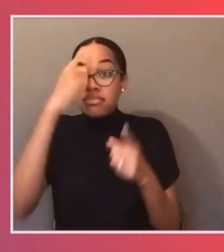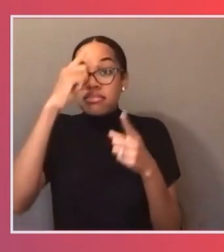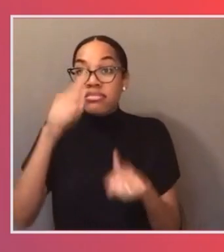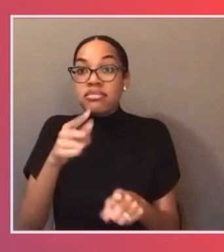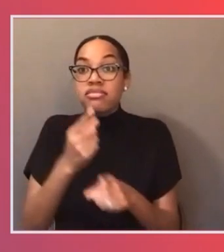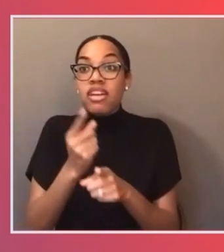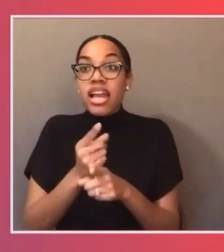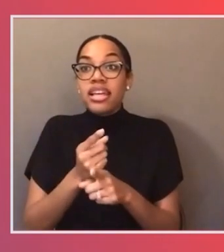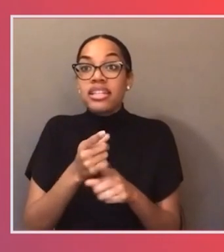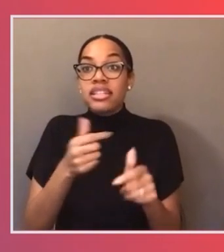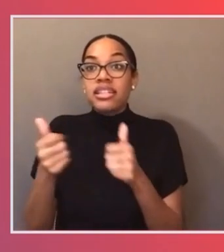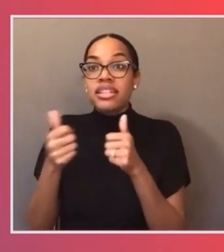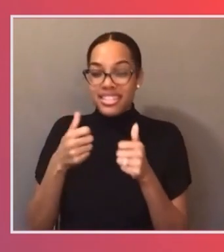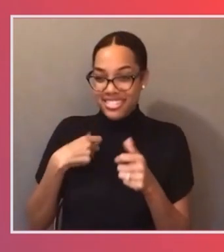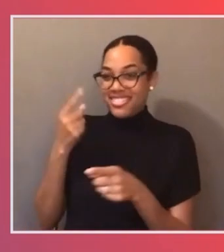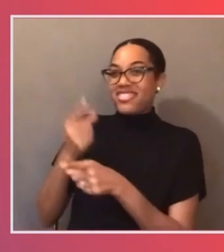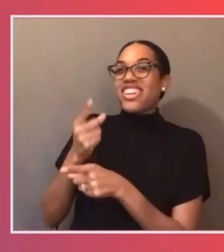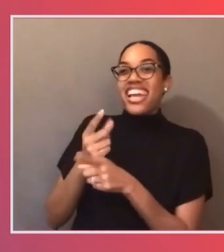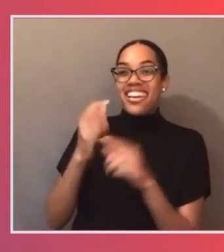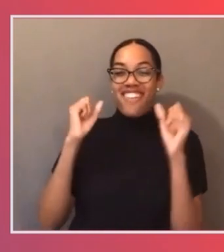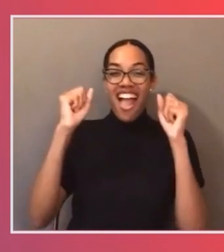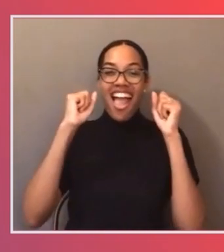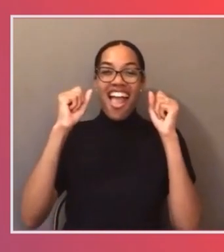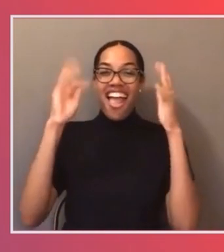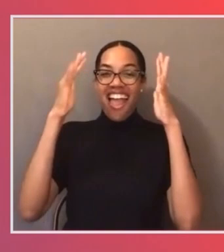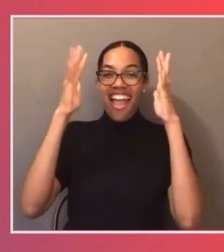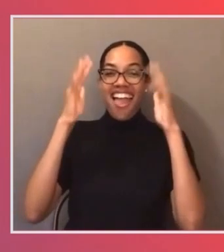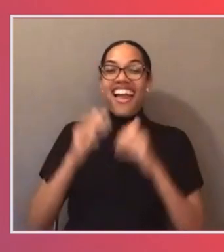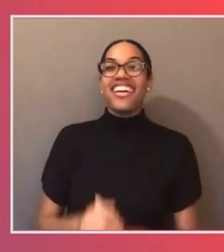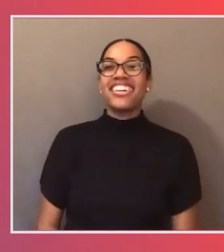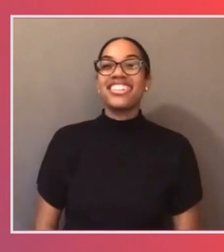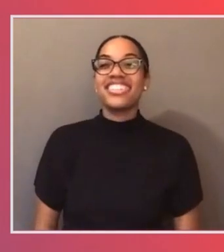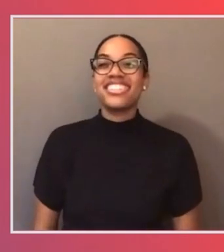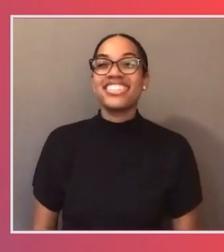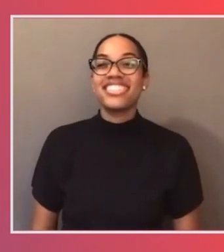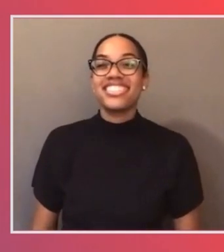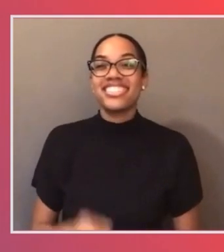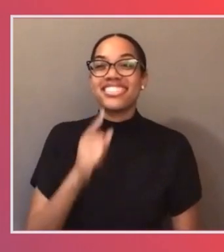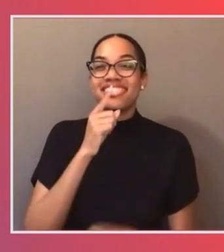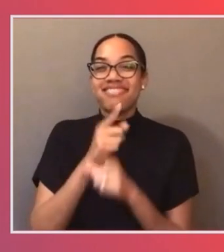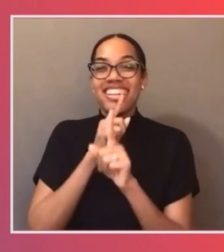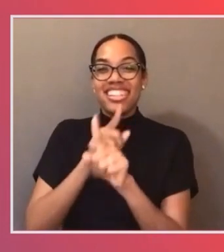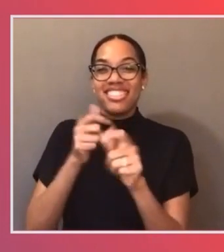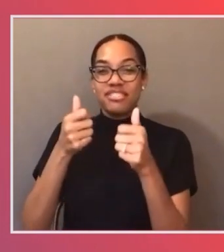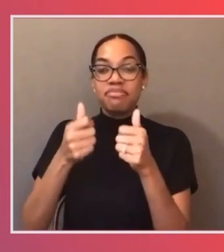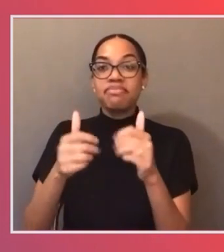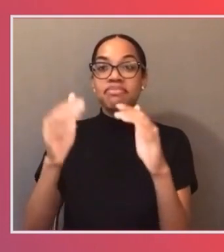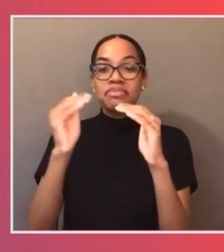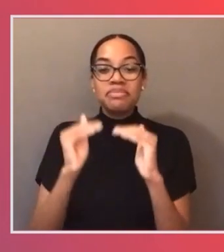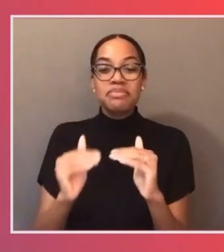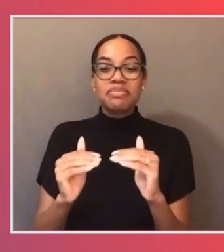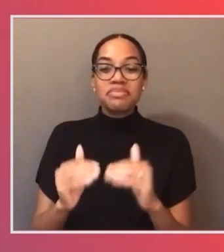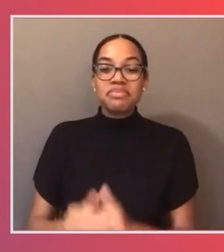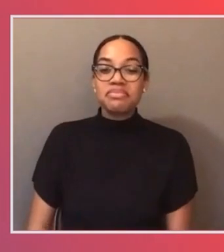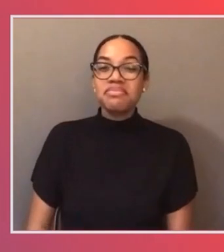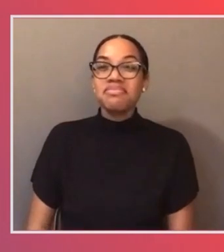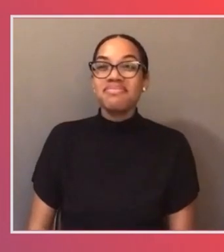Yeah. Well done. Well played. Well played. you guys now.